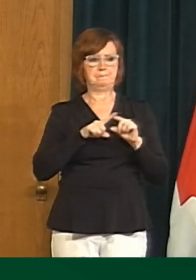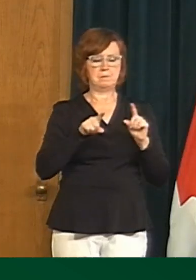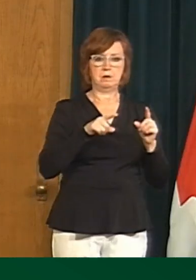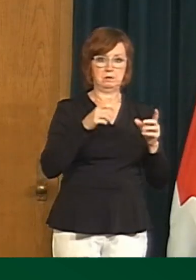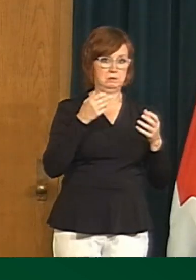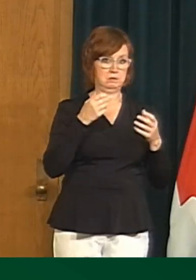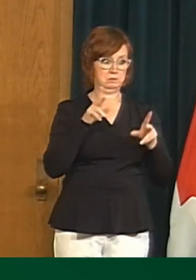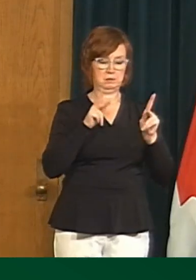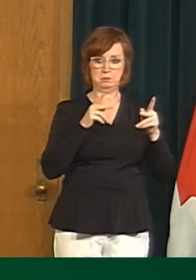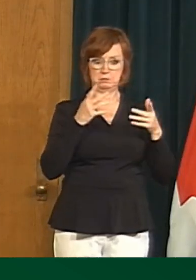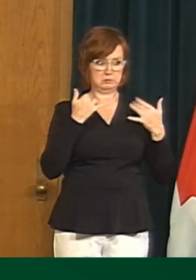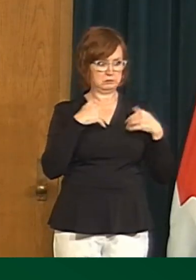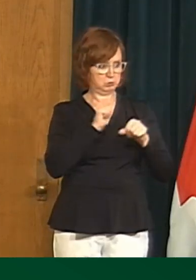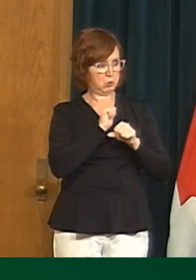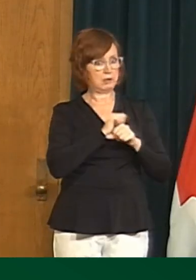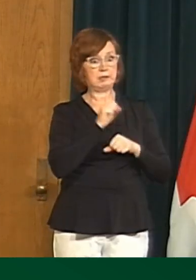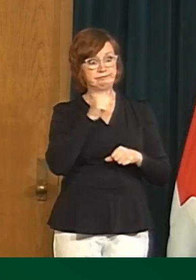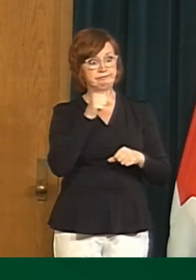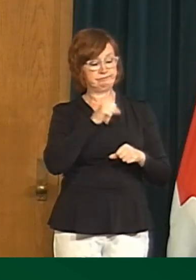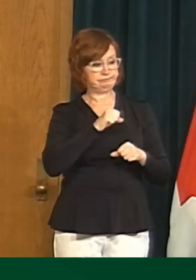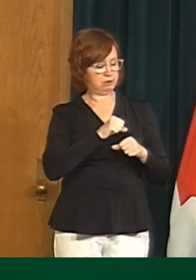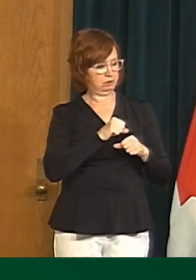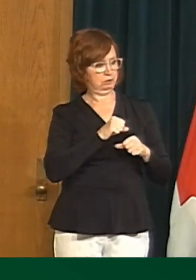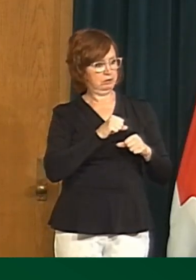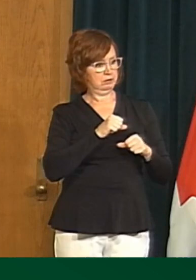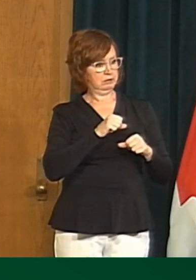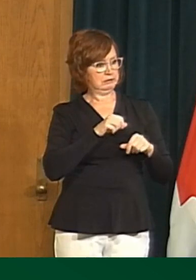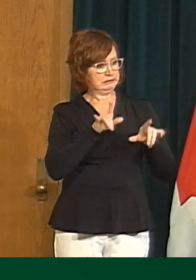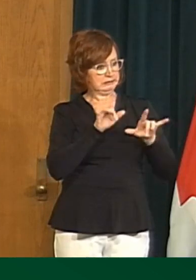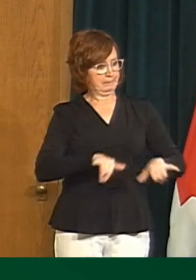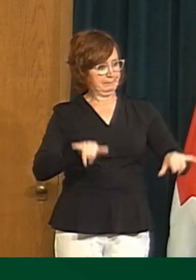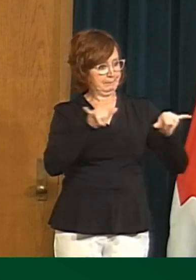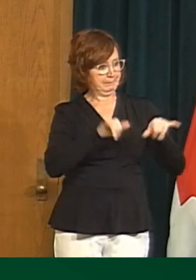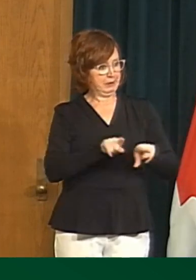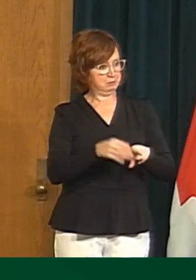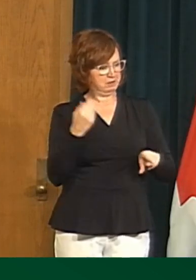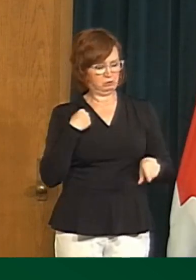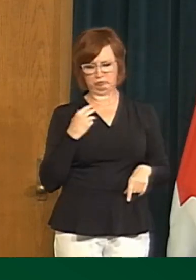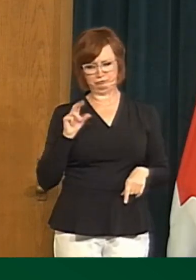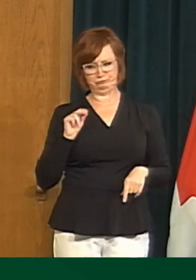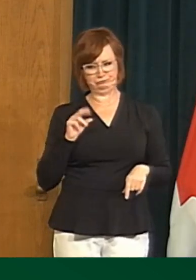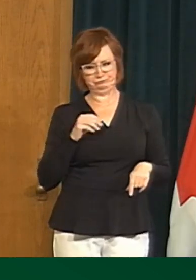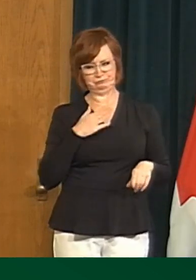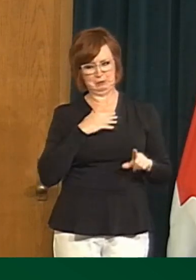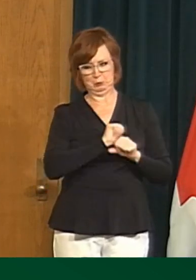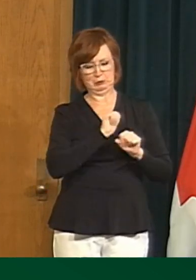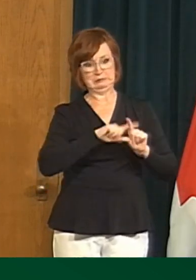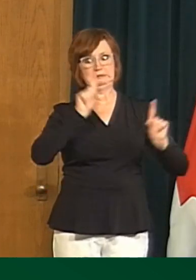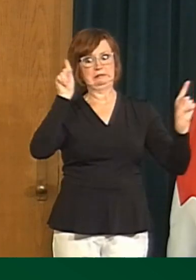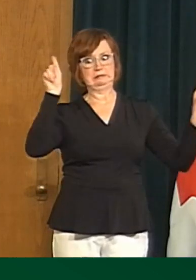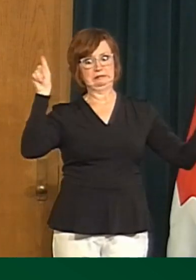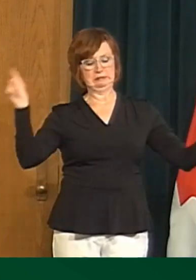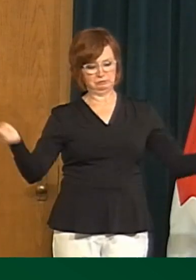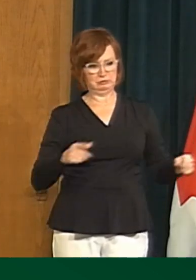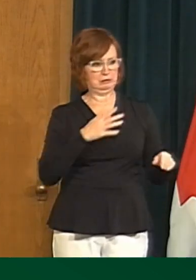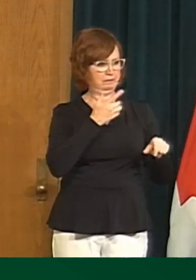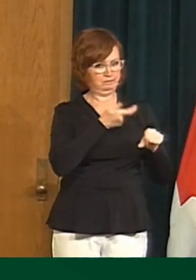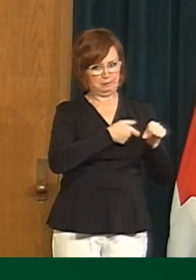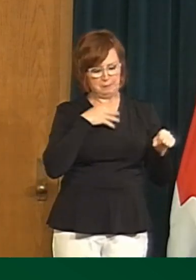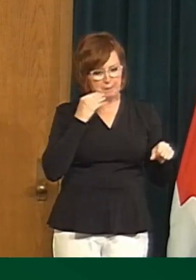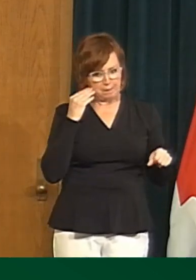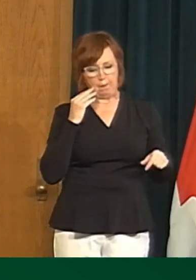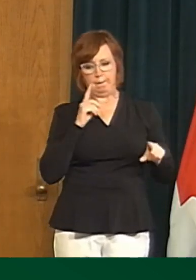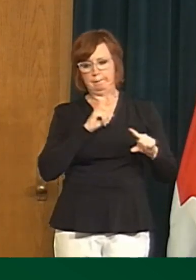in a very, very different environment, a new normal, if you will. There's been some other challenges that have arisen as